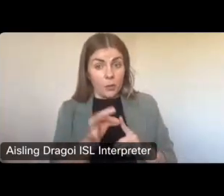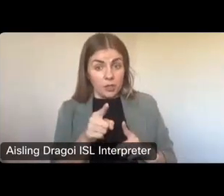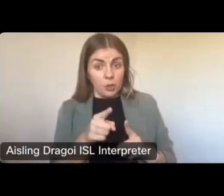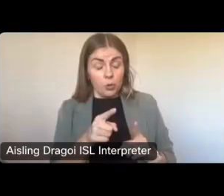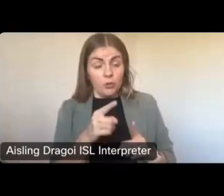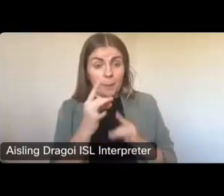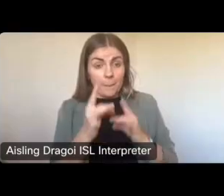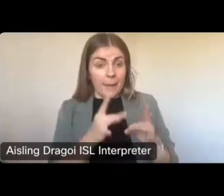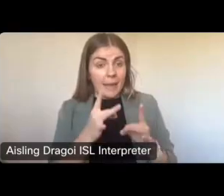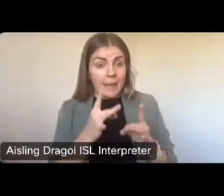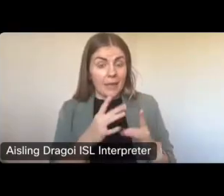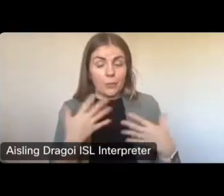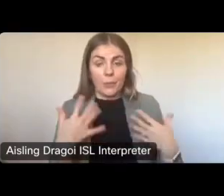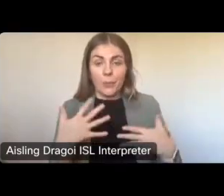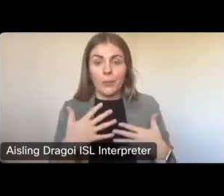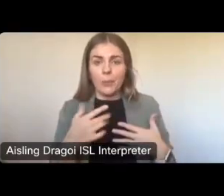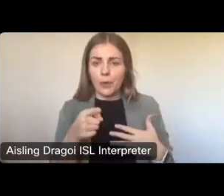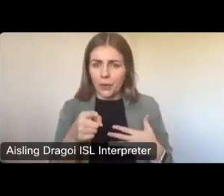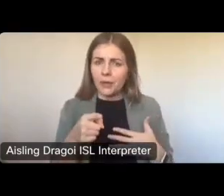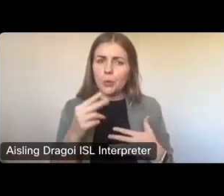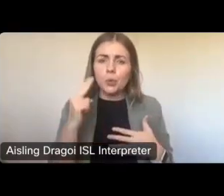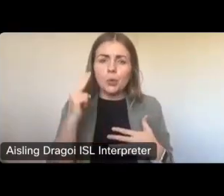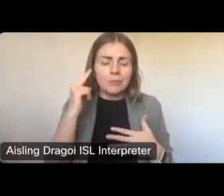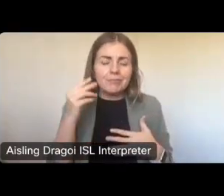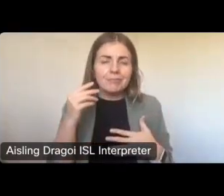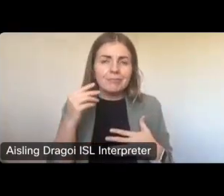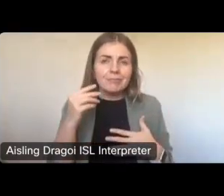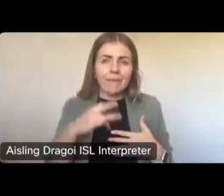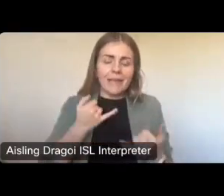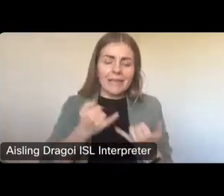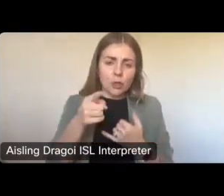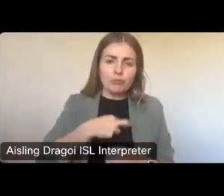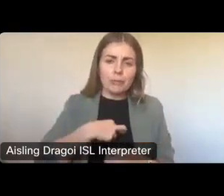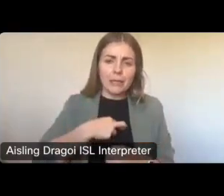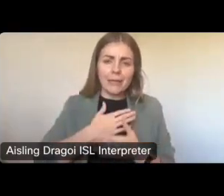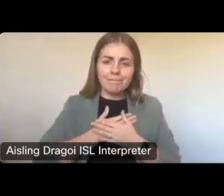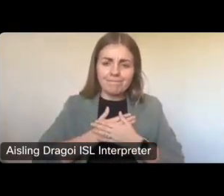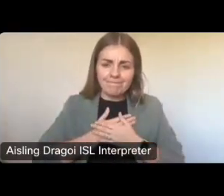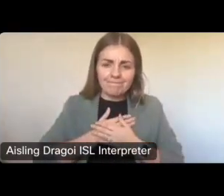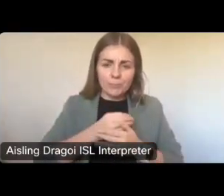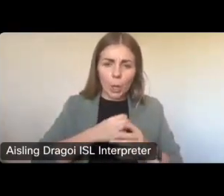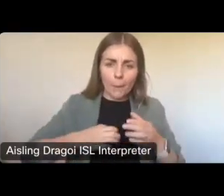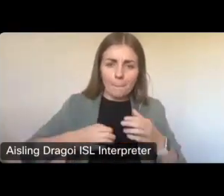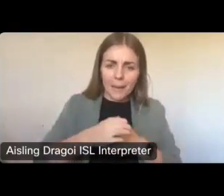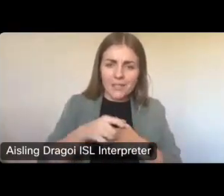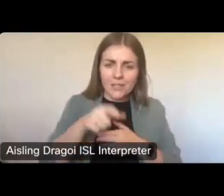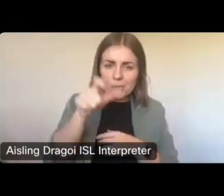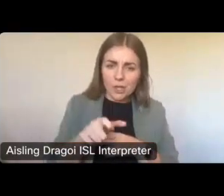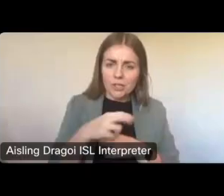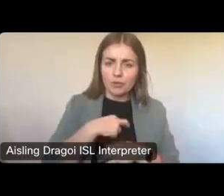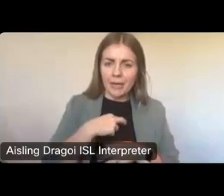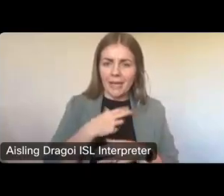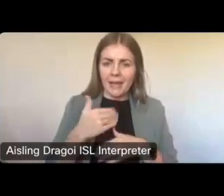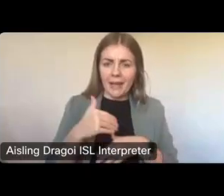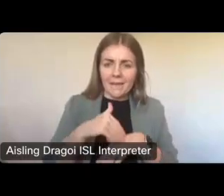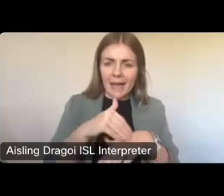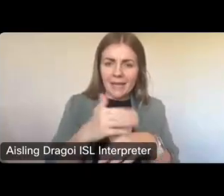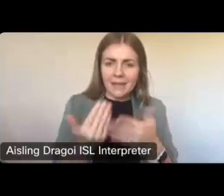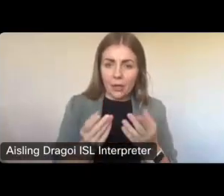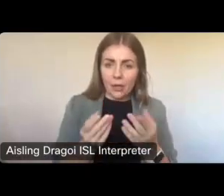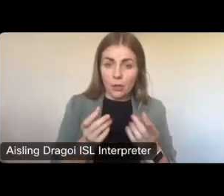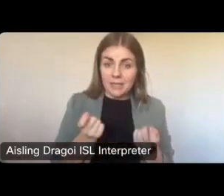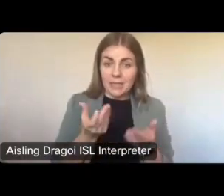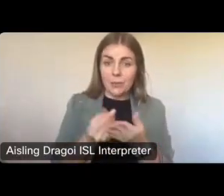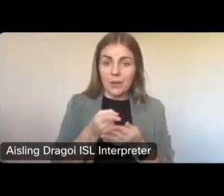extremely compassionate. I know you've learned your skill and your craft, and you're just very effective in how you deal with your patients